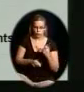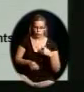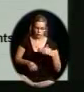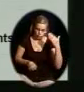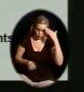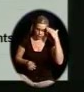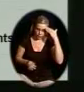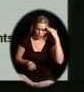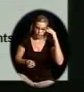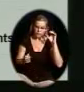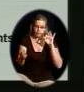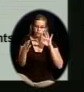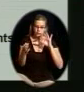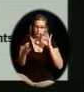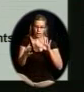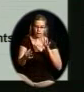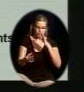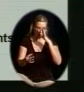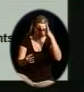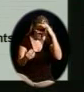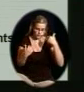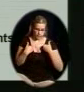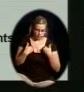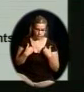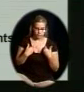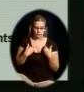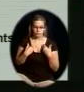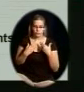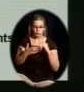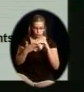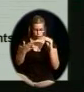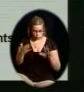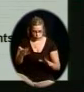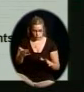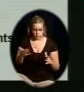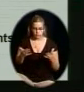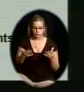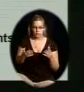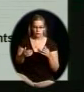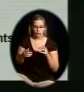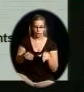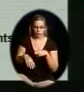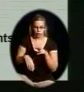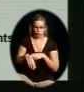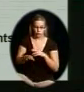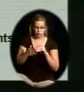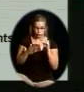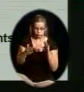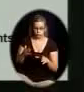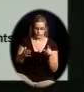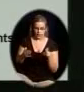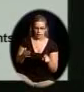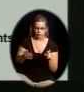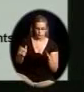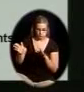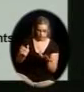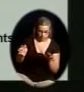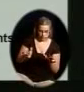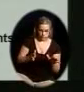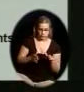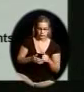aware of the feedback our parents have for us and our students have for us. And of course, these students then have to be planned